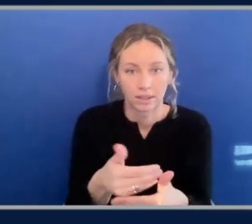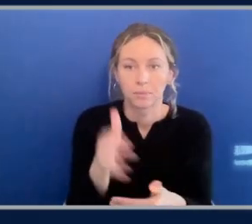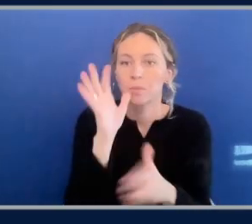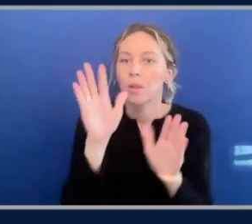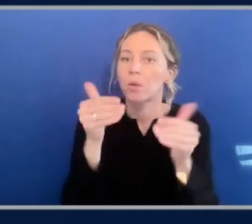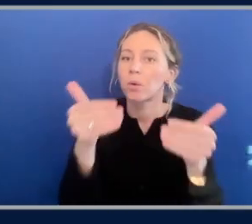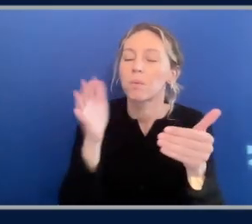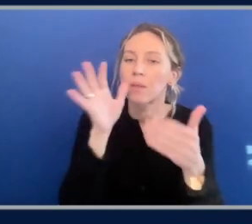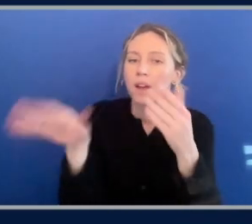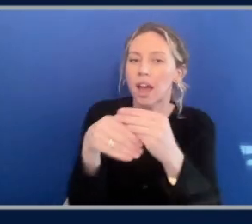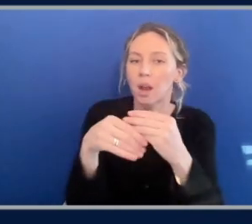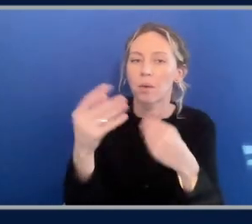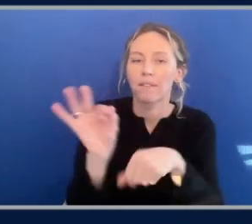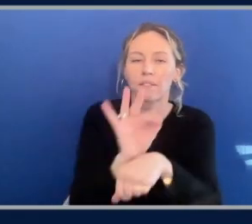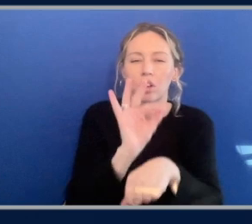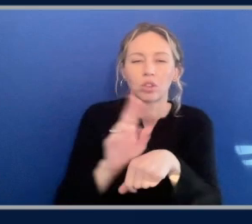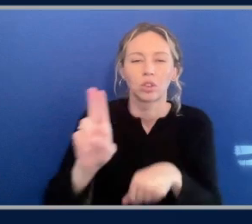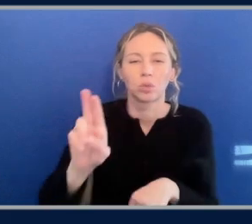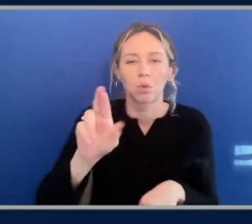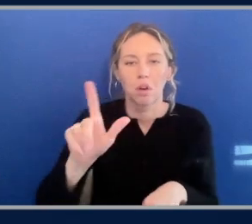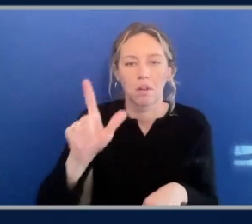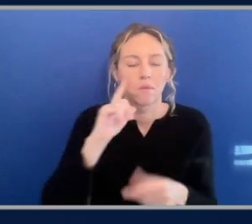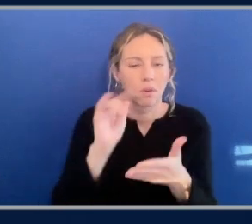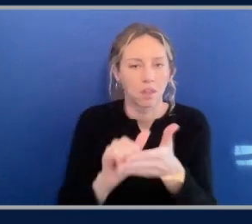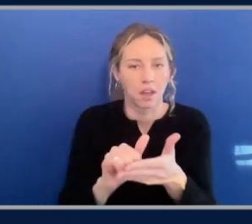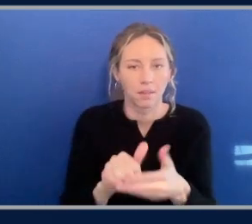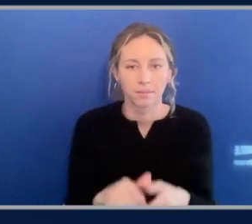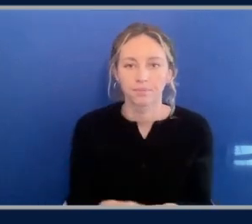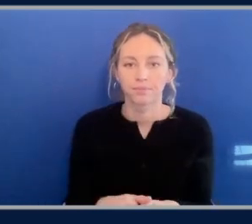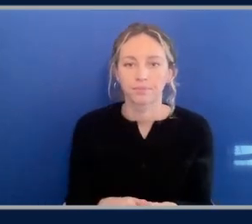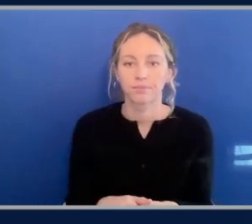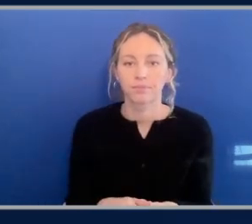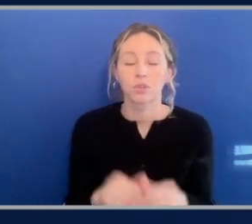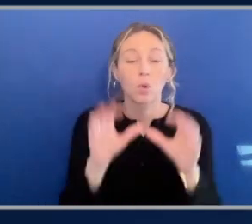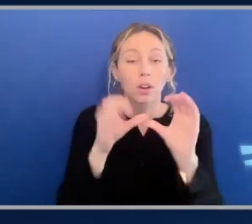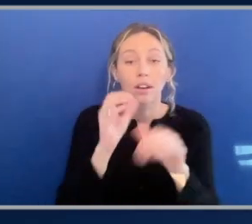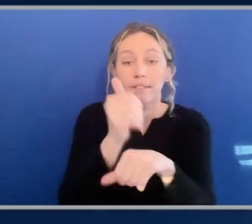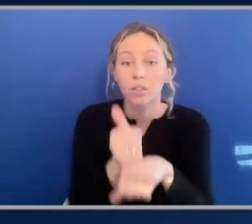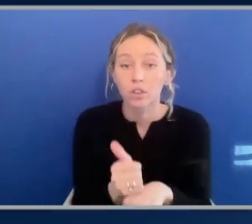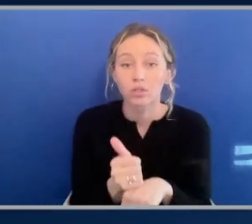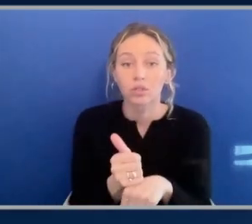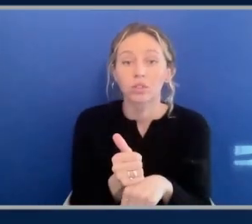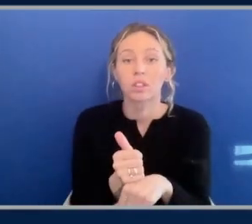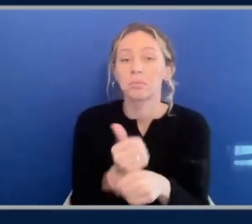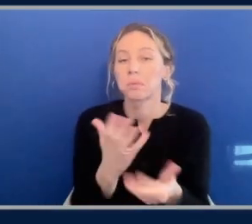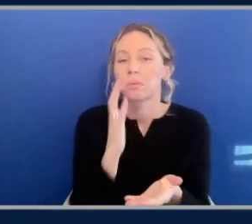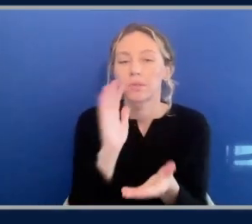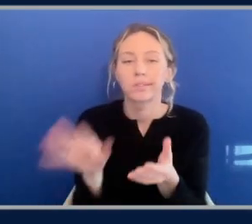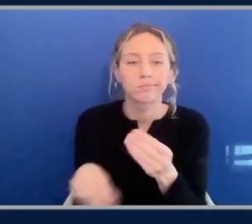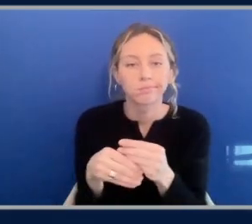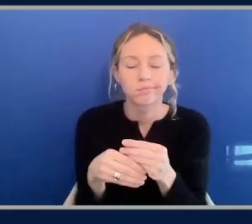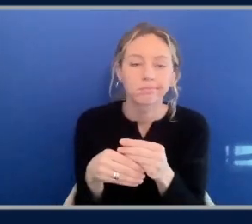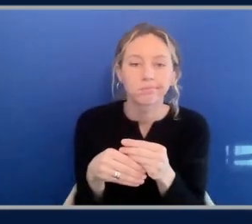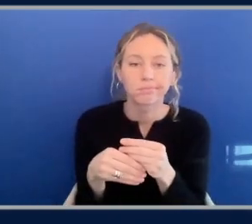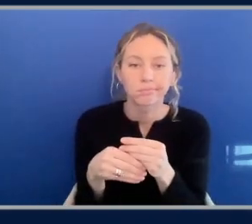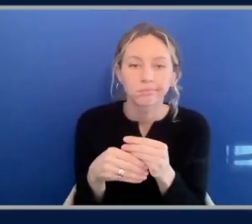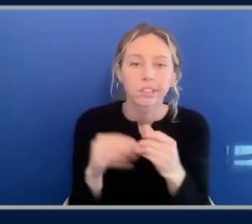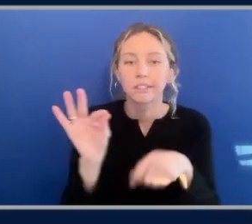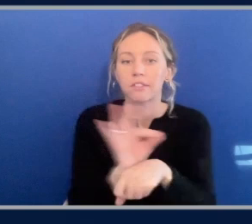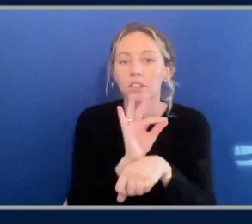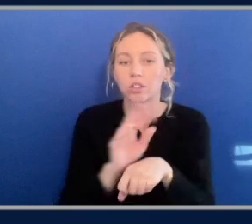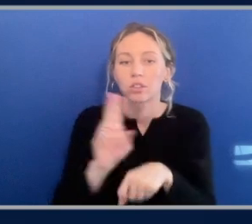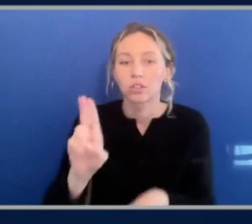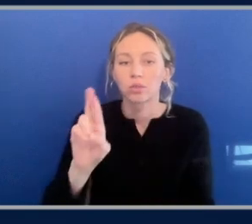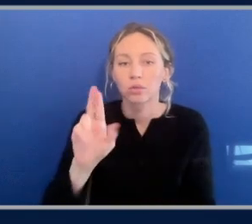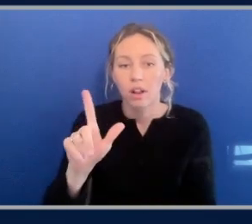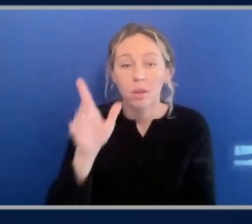add a function URL to this. Yep. We'll go to configuration. Let's go to, can we add function URL? And we'll do that